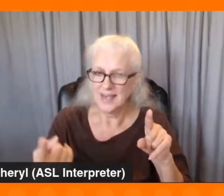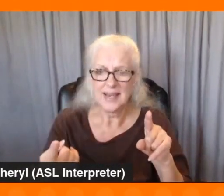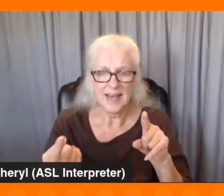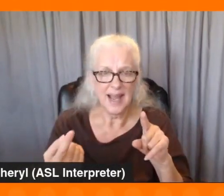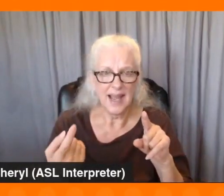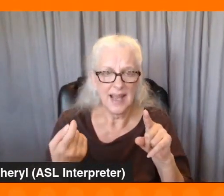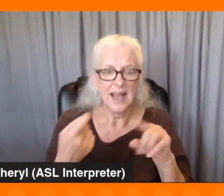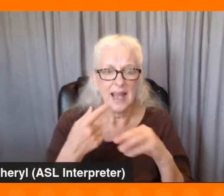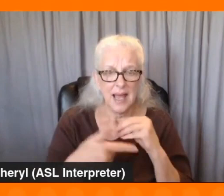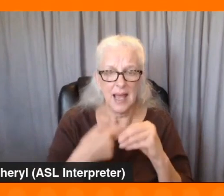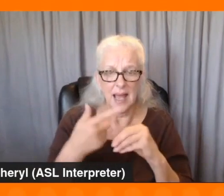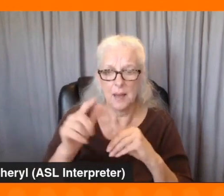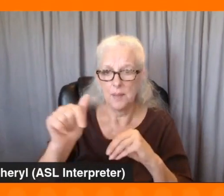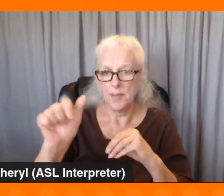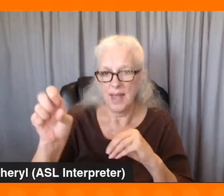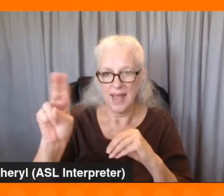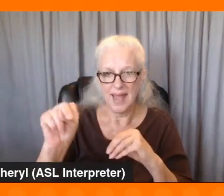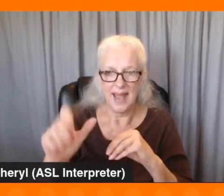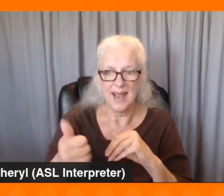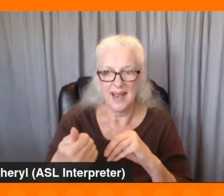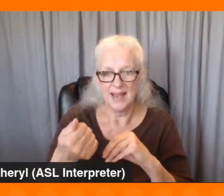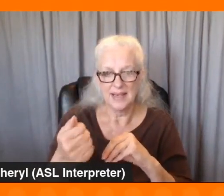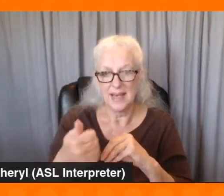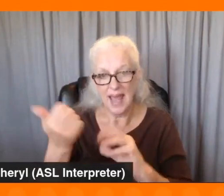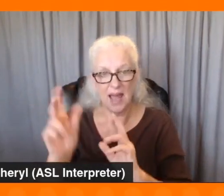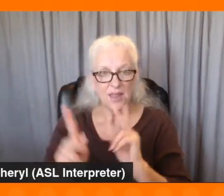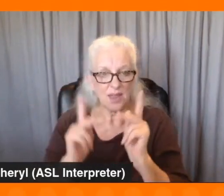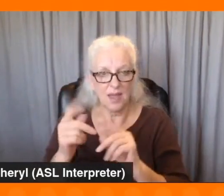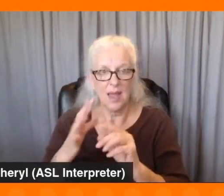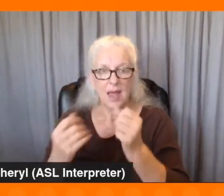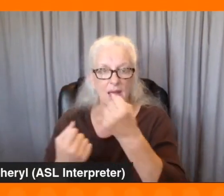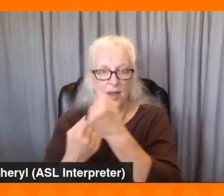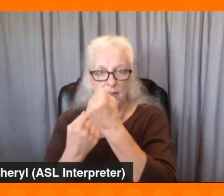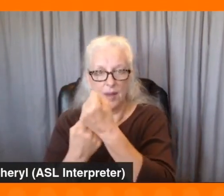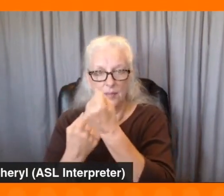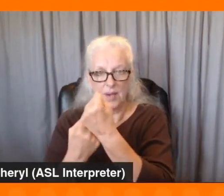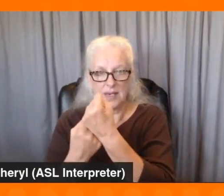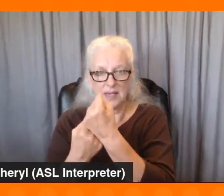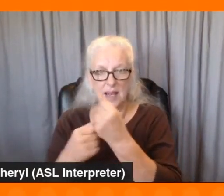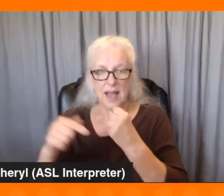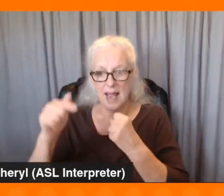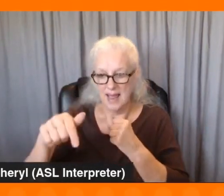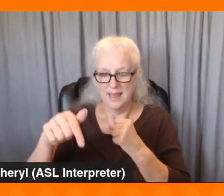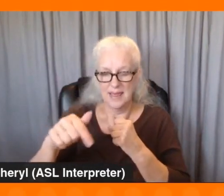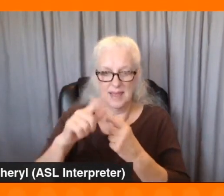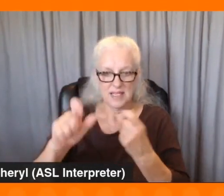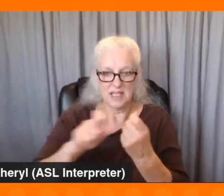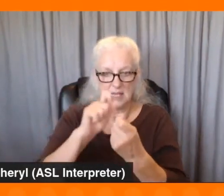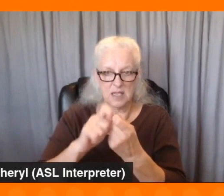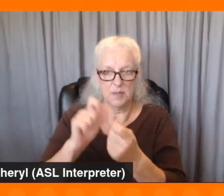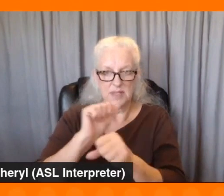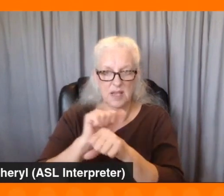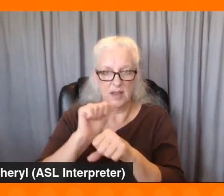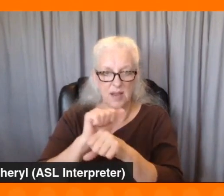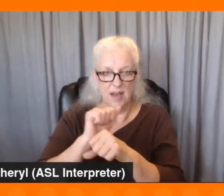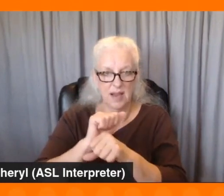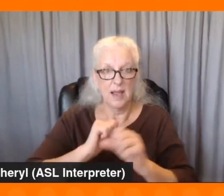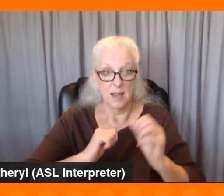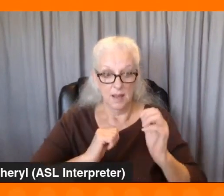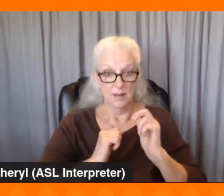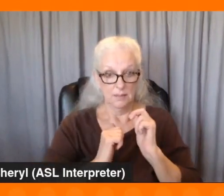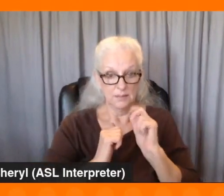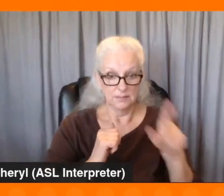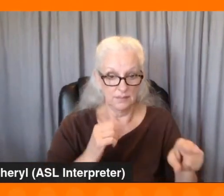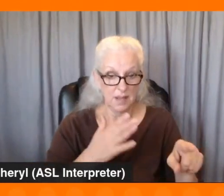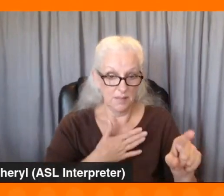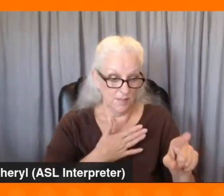about Alan. Alan and several other people have been advocating about this particular work, building upon what I just talked